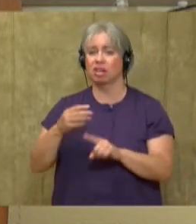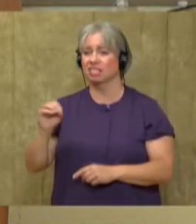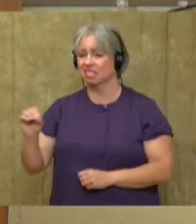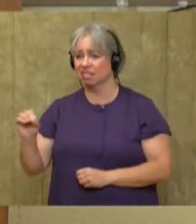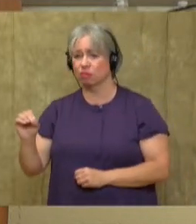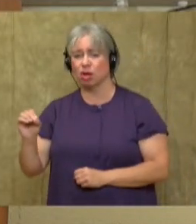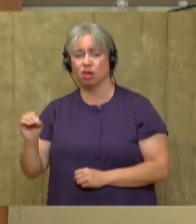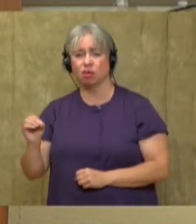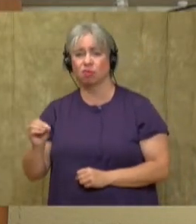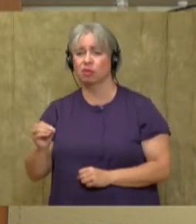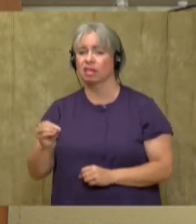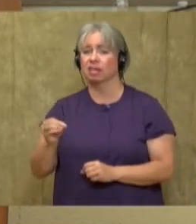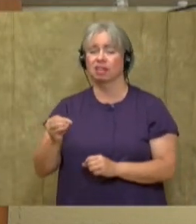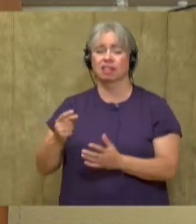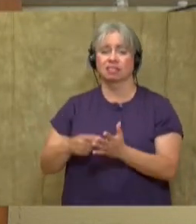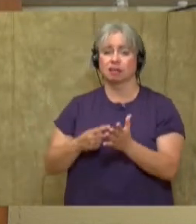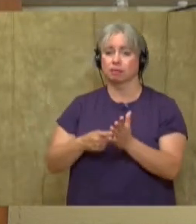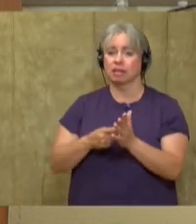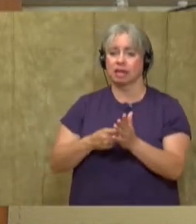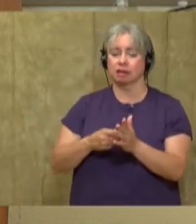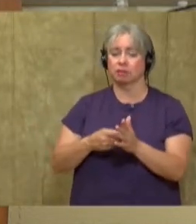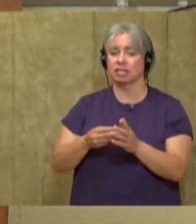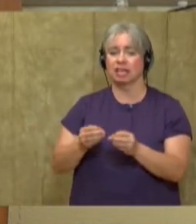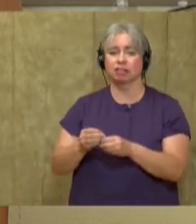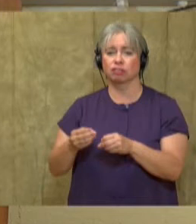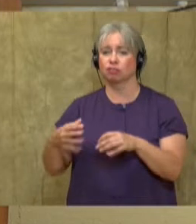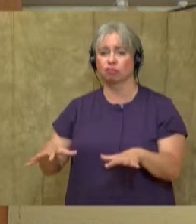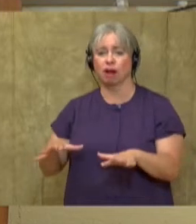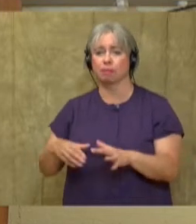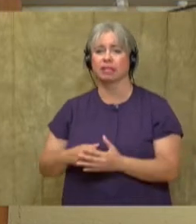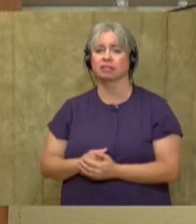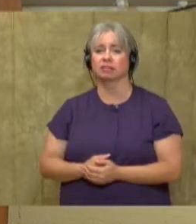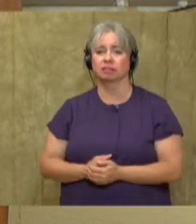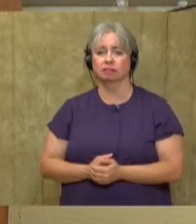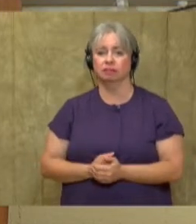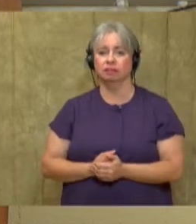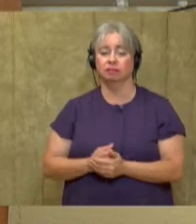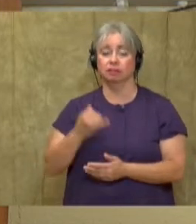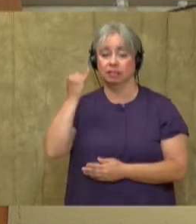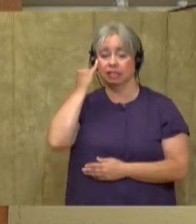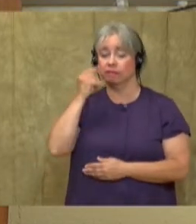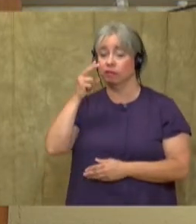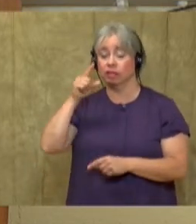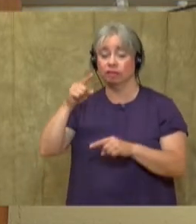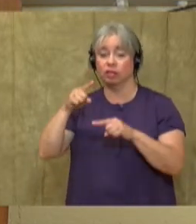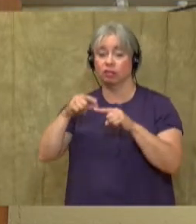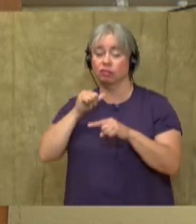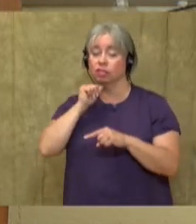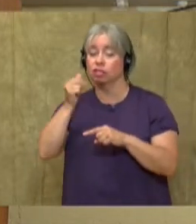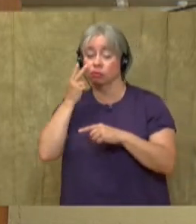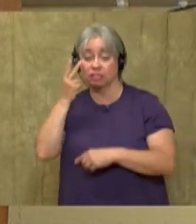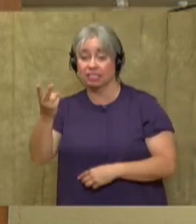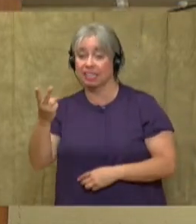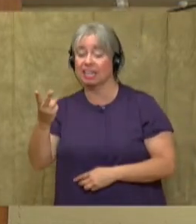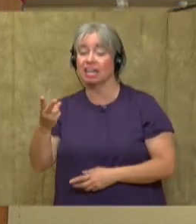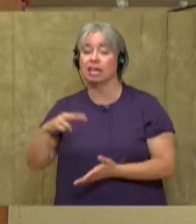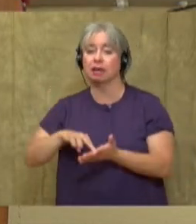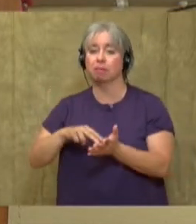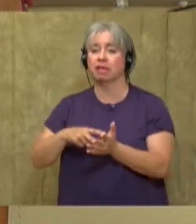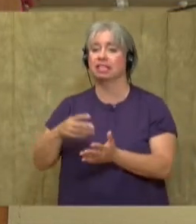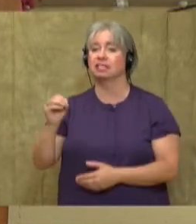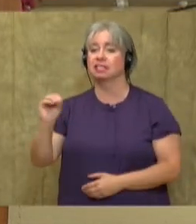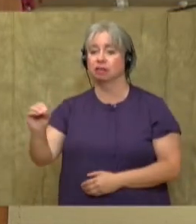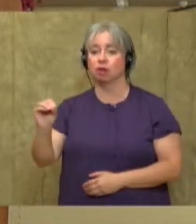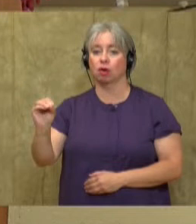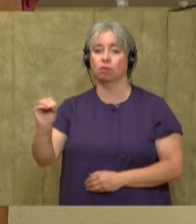a lot of times they're just not going to put it there. But you have to know that if it disappears, it's 0. Let's look at